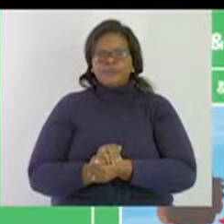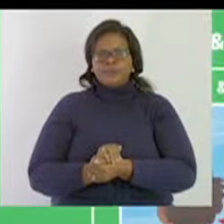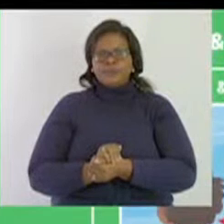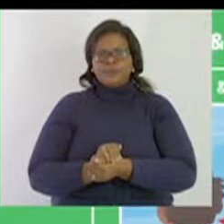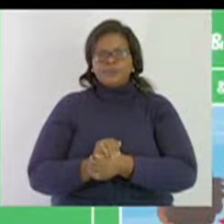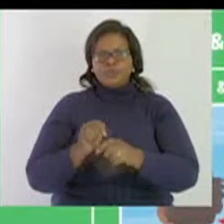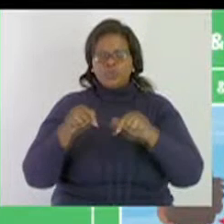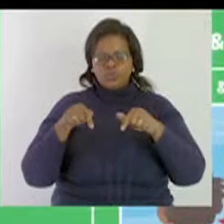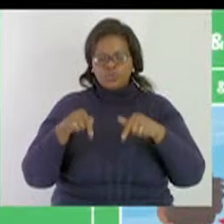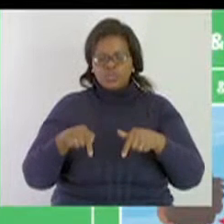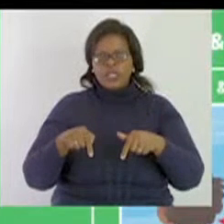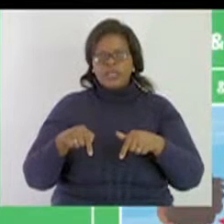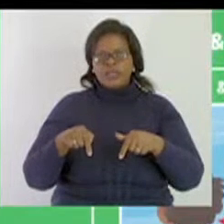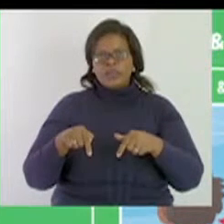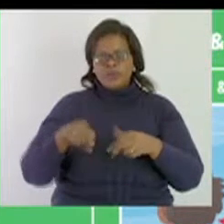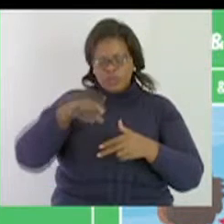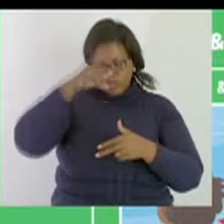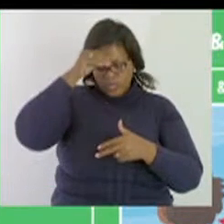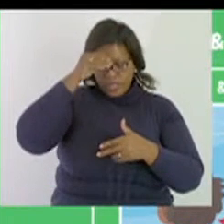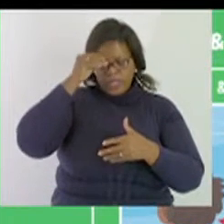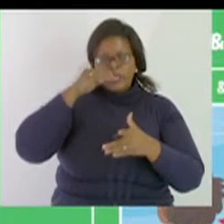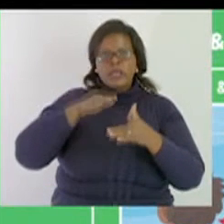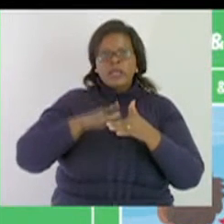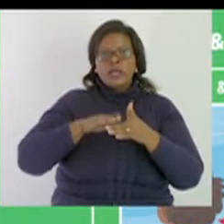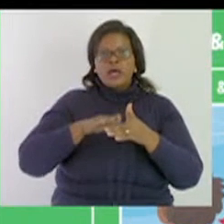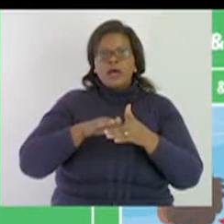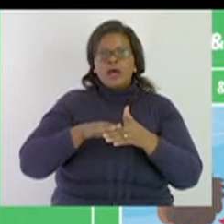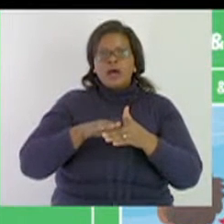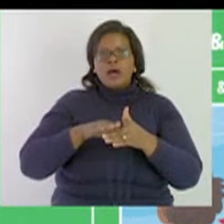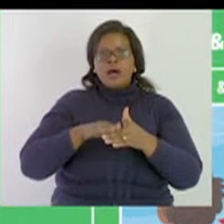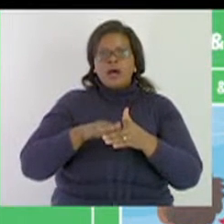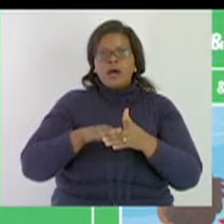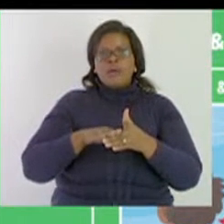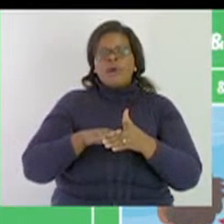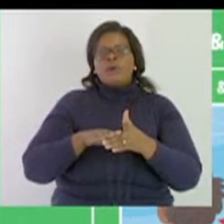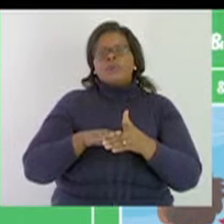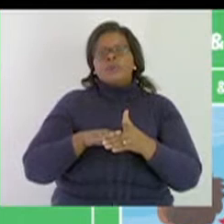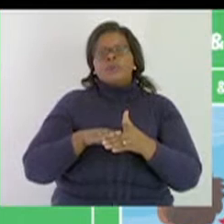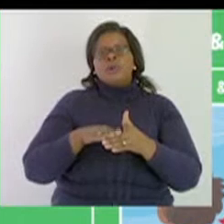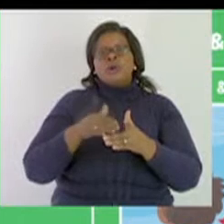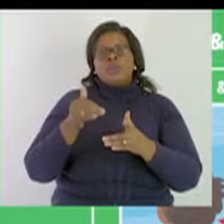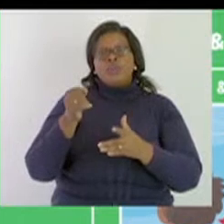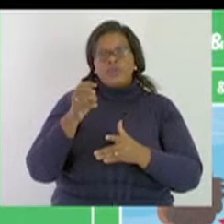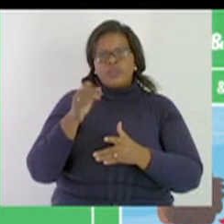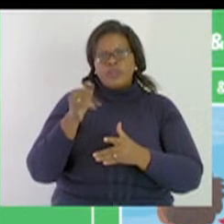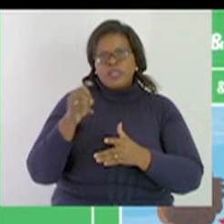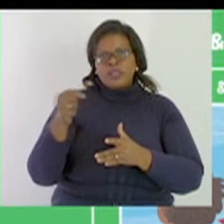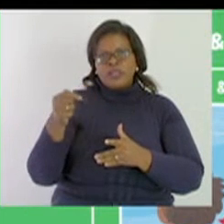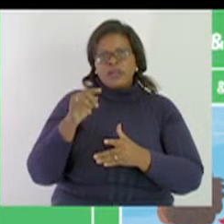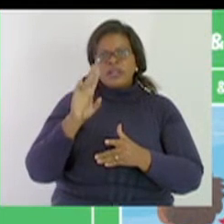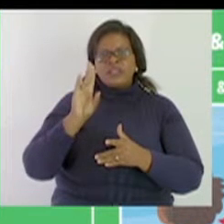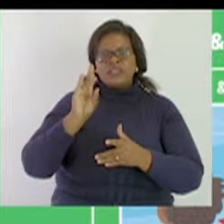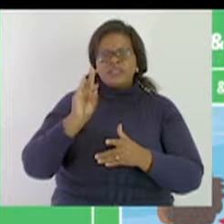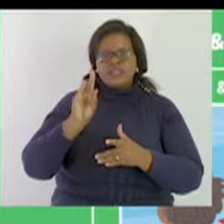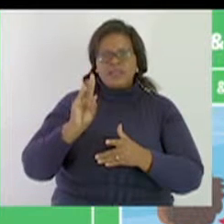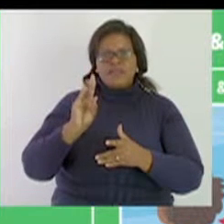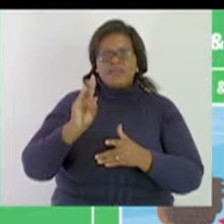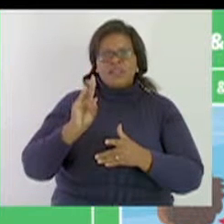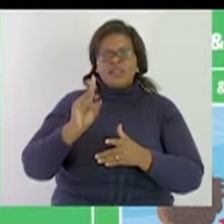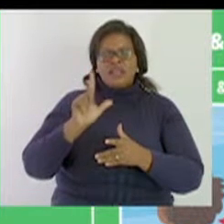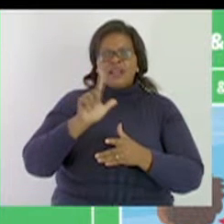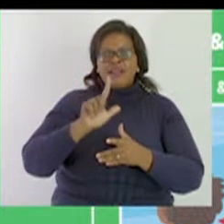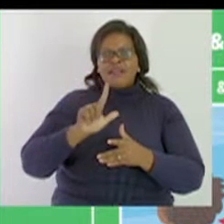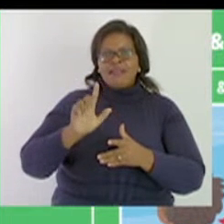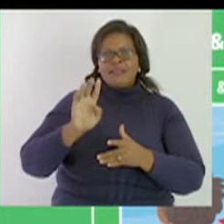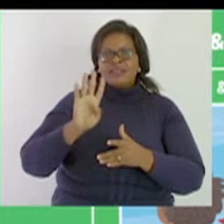Today's lesson is Mathematics, Grade 7, Lesson 4. The